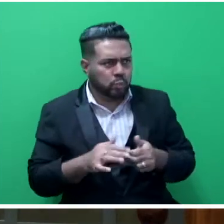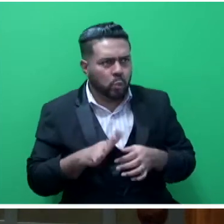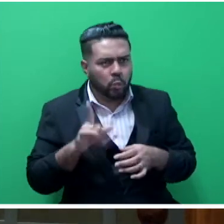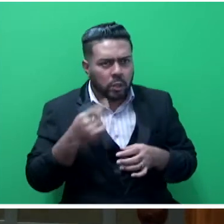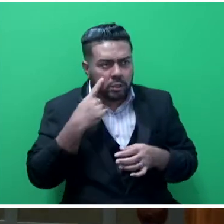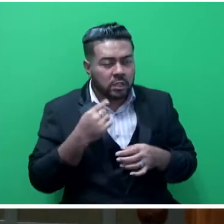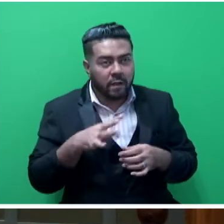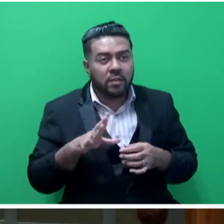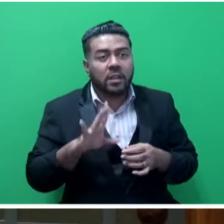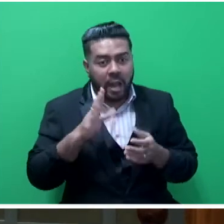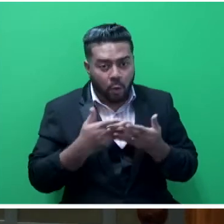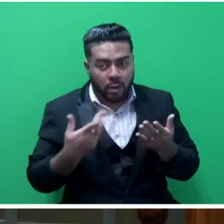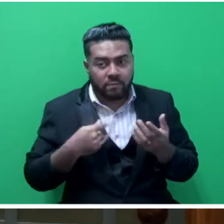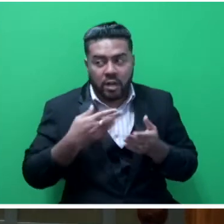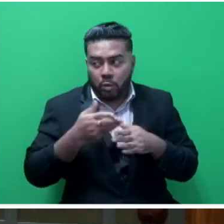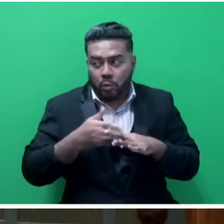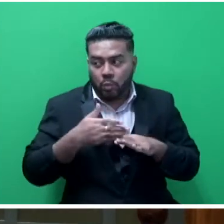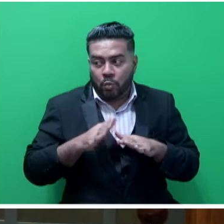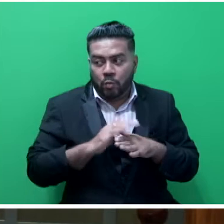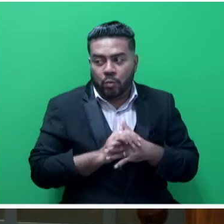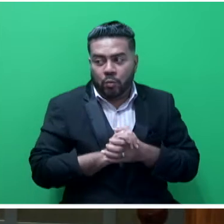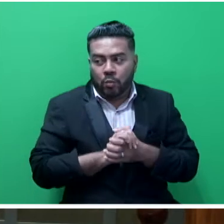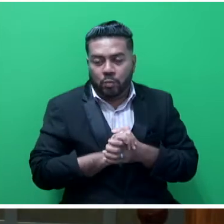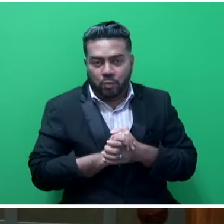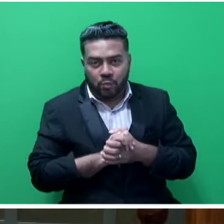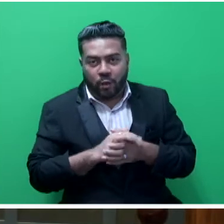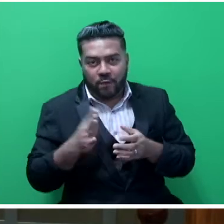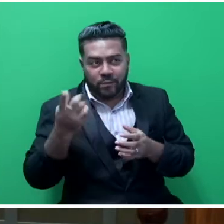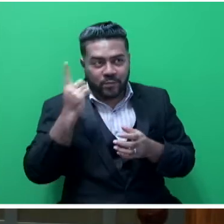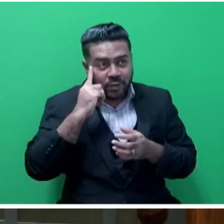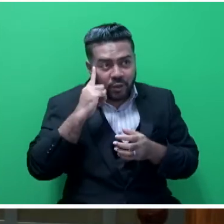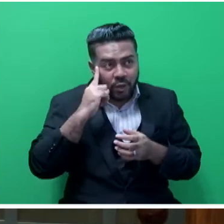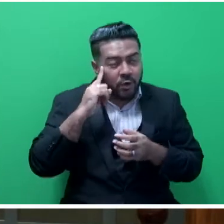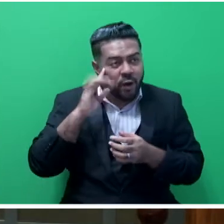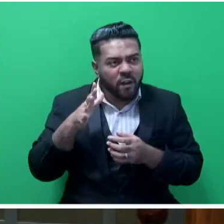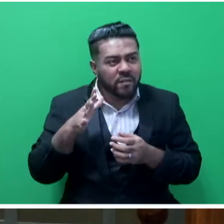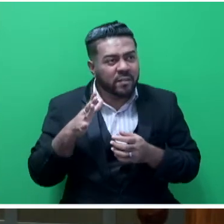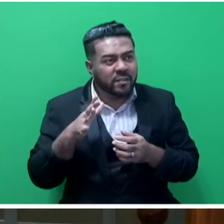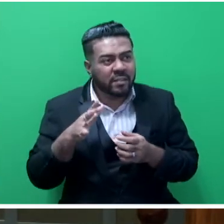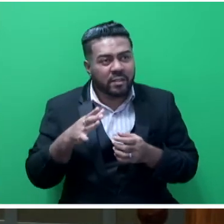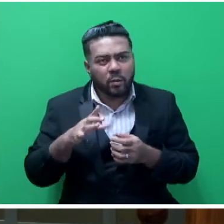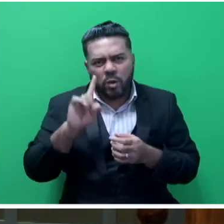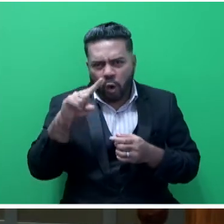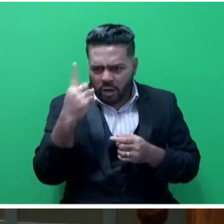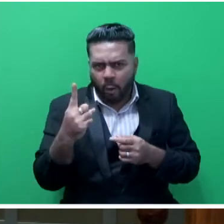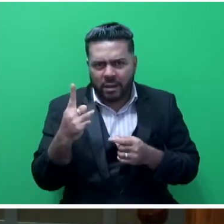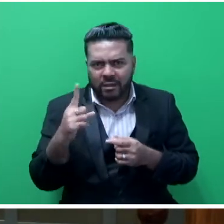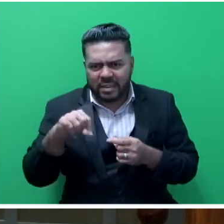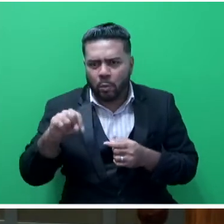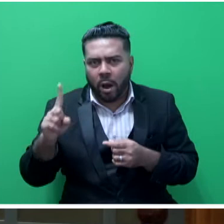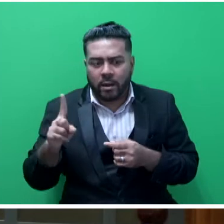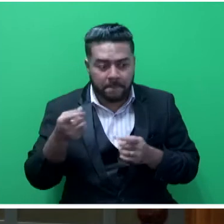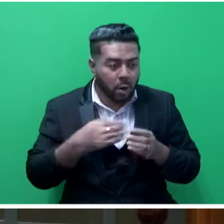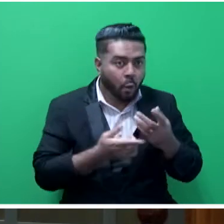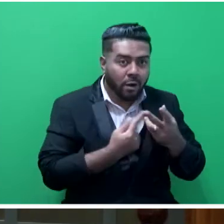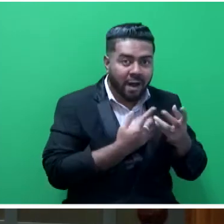& Johnson vaccine, which is thought to be a game changer in the sense that you only require one vaccination instead of two.